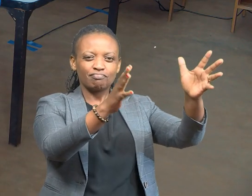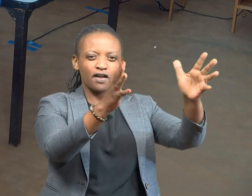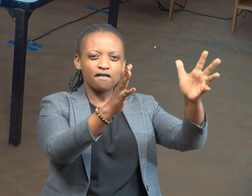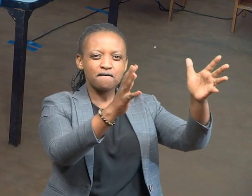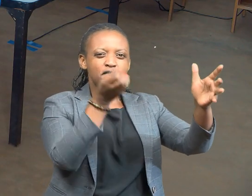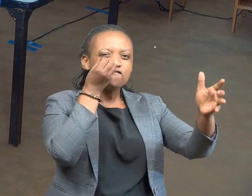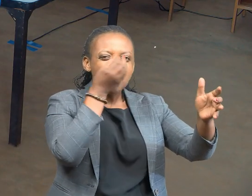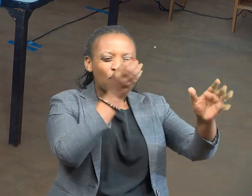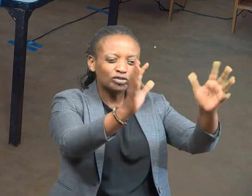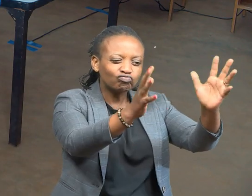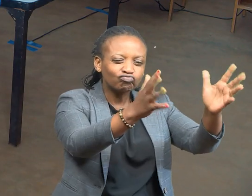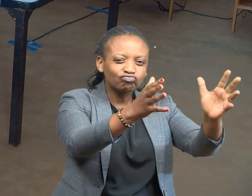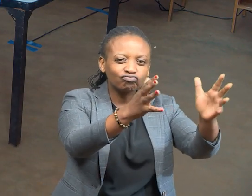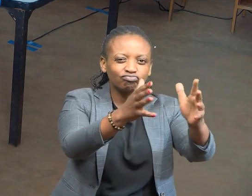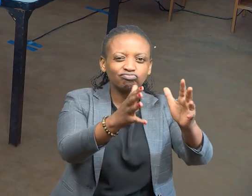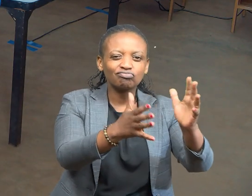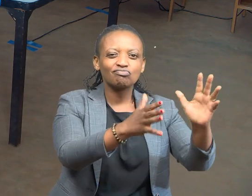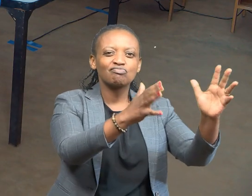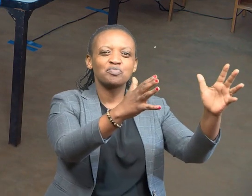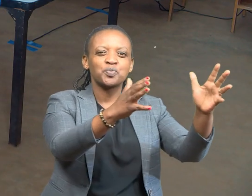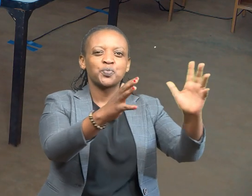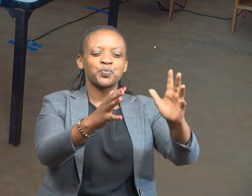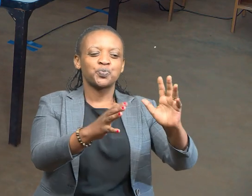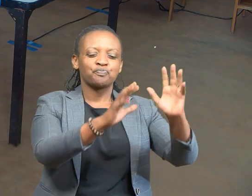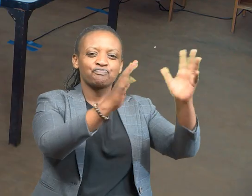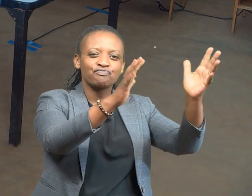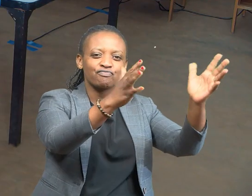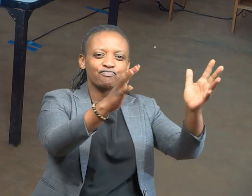Let's give him flowers. Flowers.